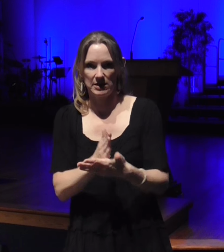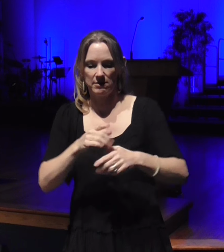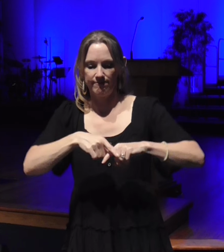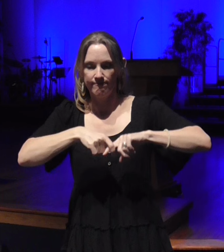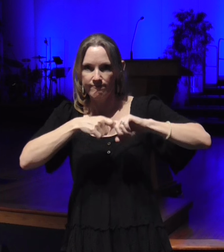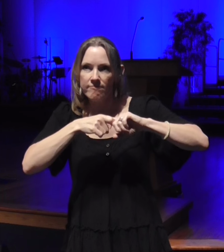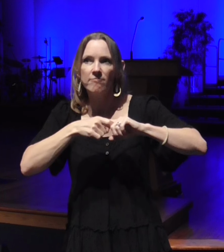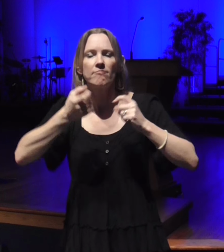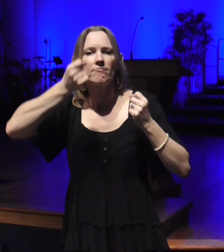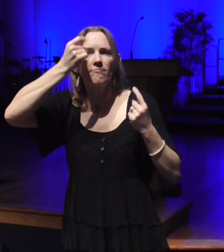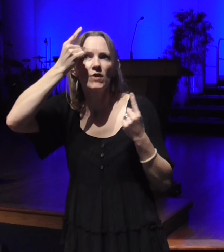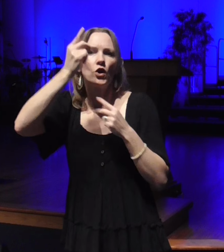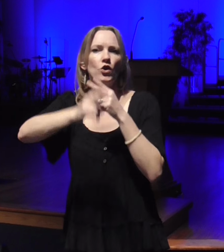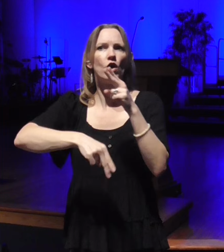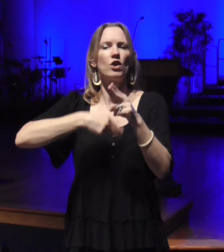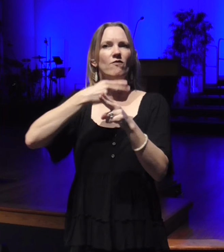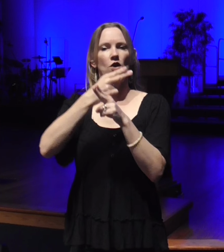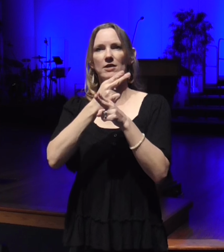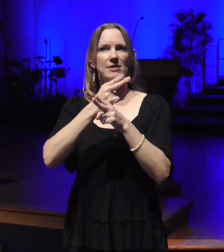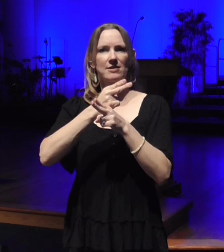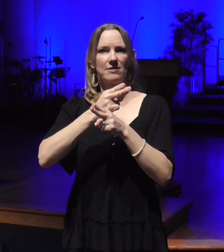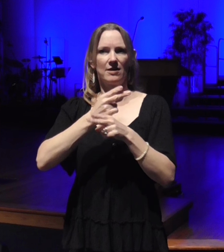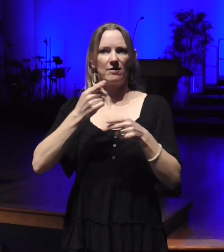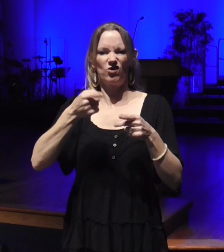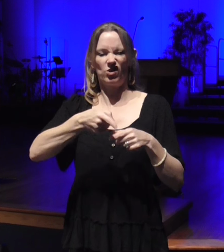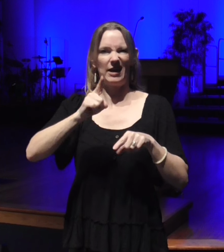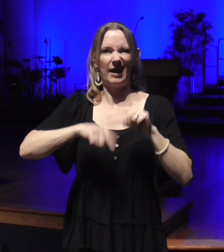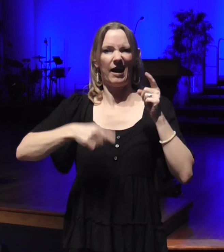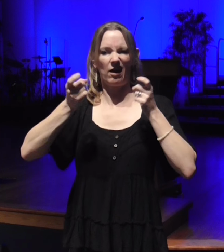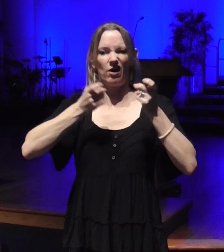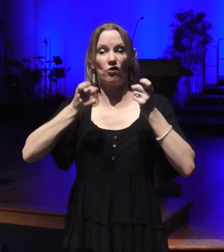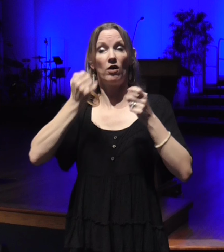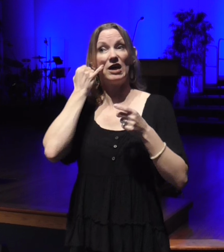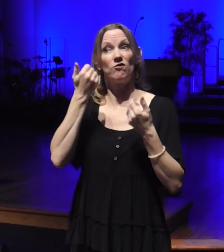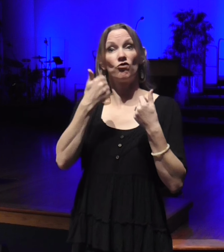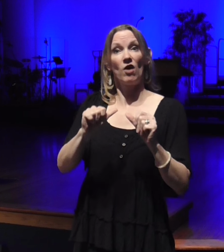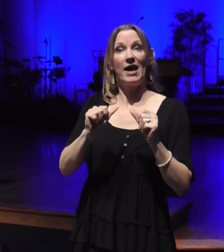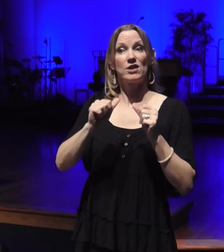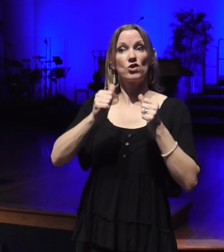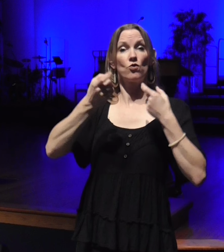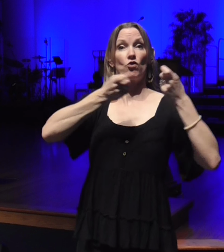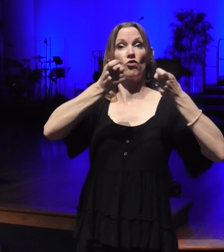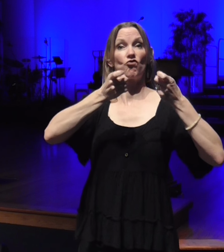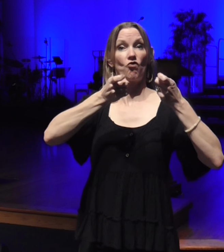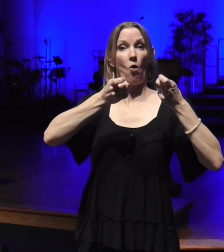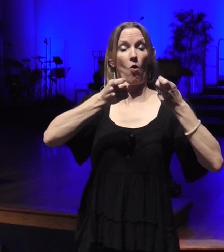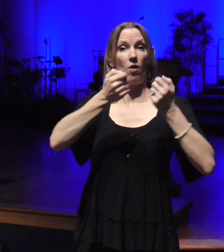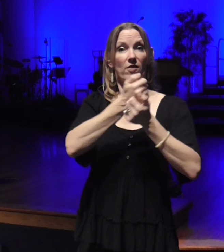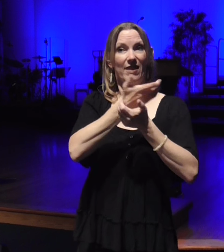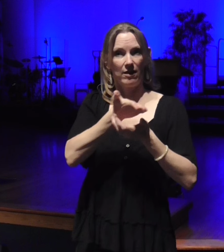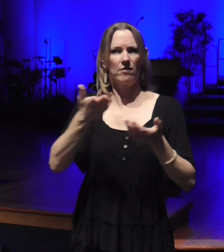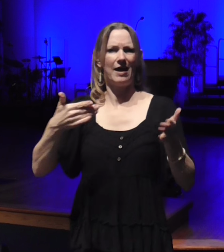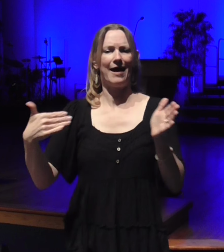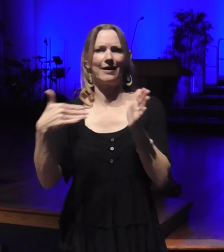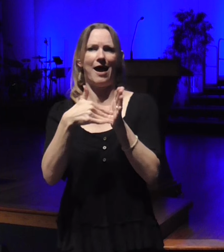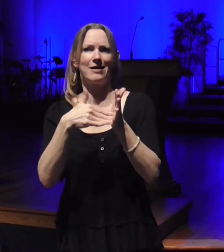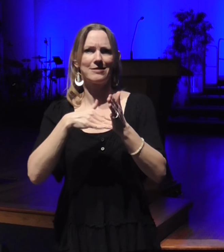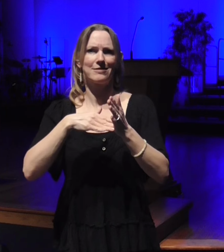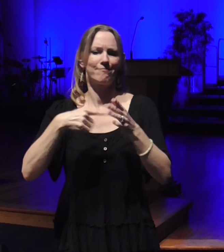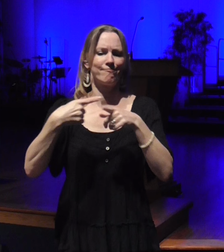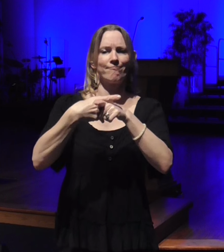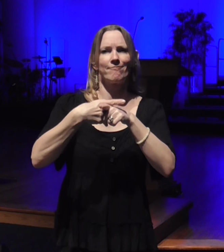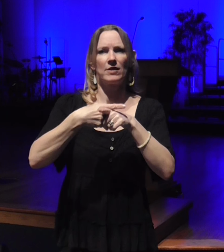that the universe is forever out of control, and that trying to dominate events goes against the current of the Tao. Because she believes